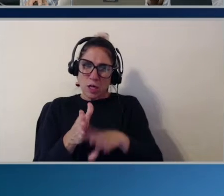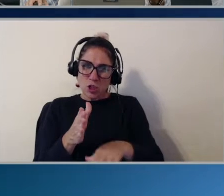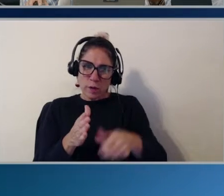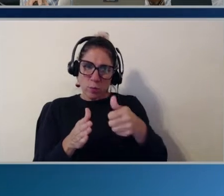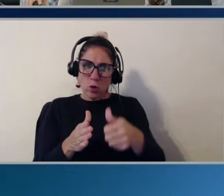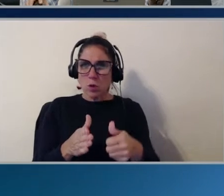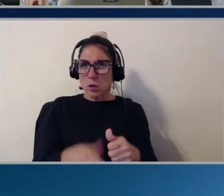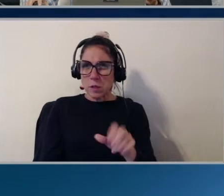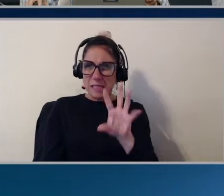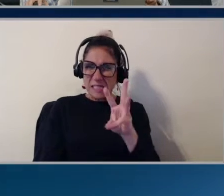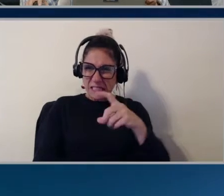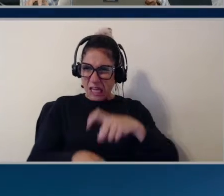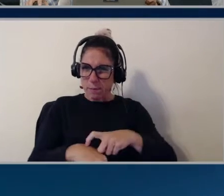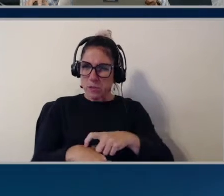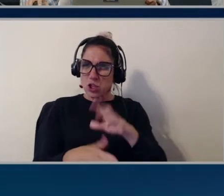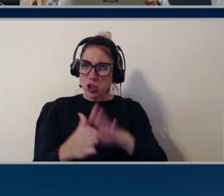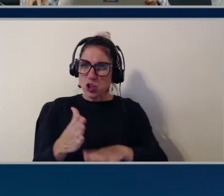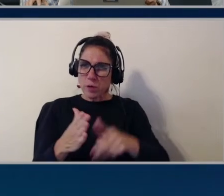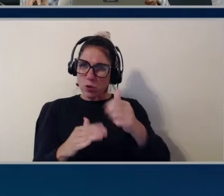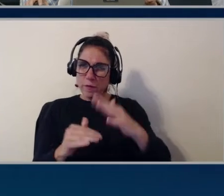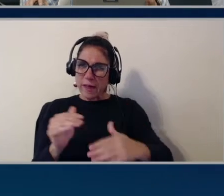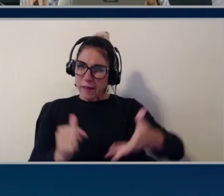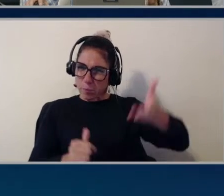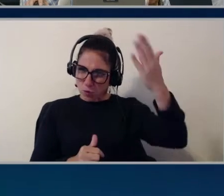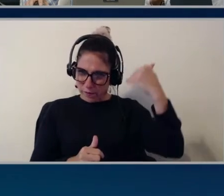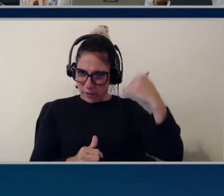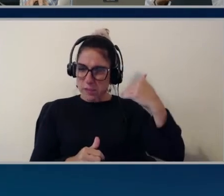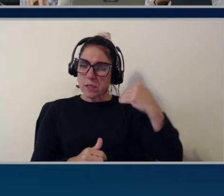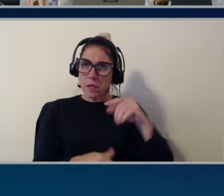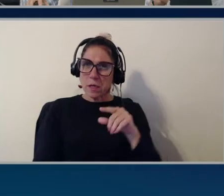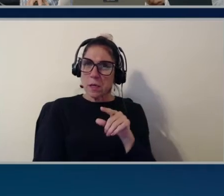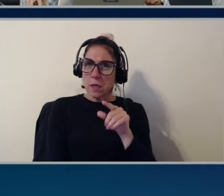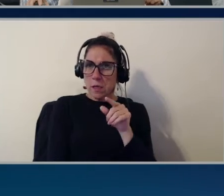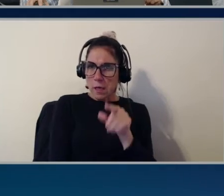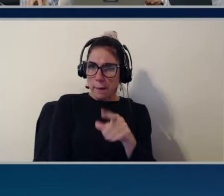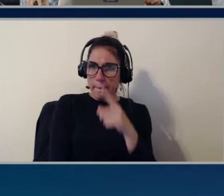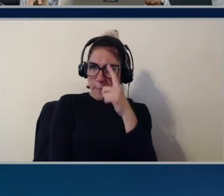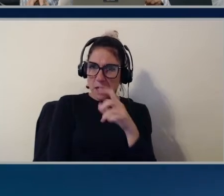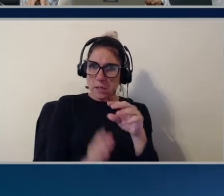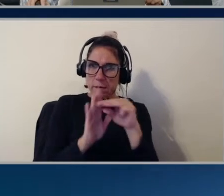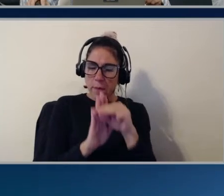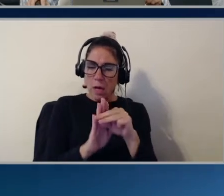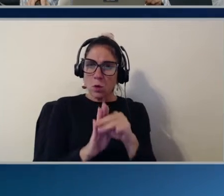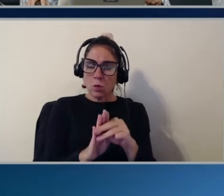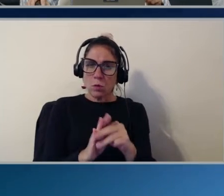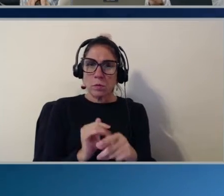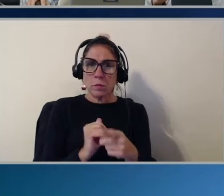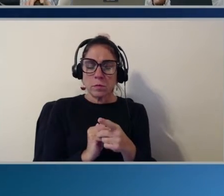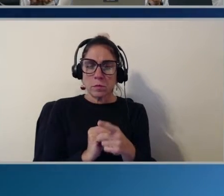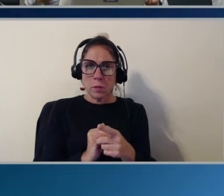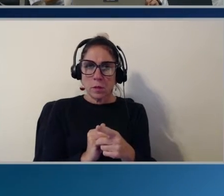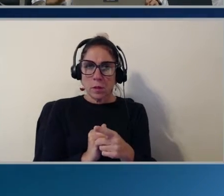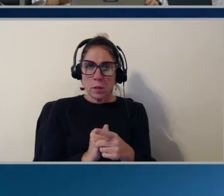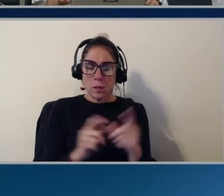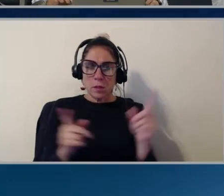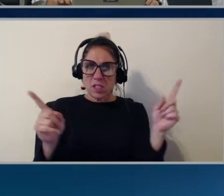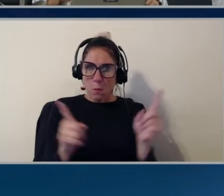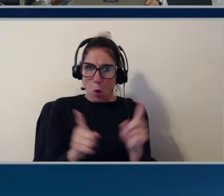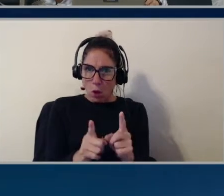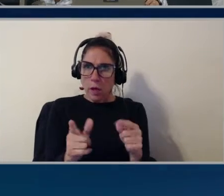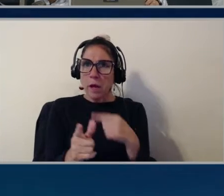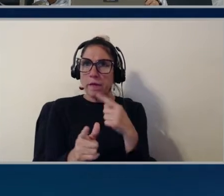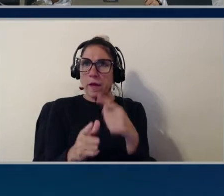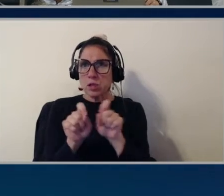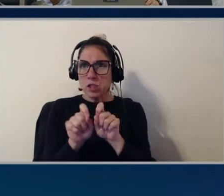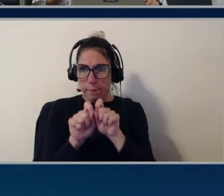6 times cheaper than the previous one. And because model is quantized, and then model is deployed.